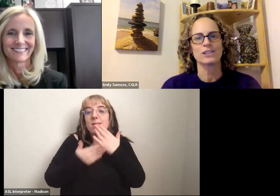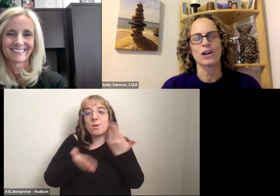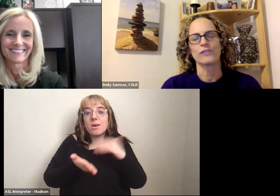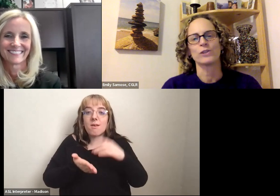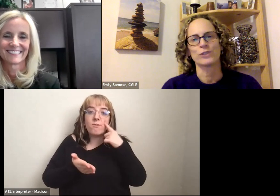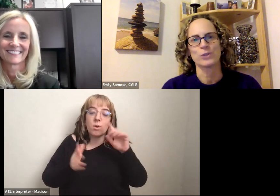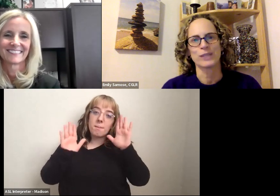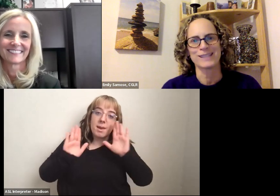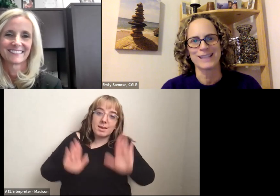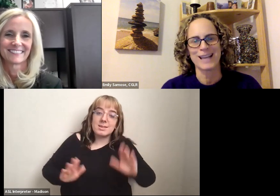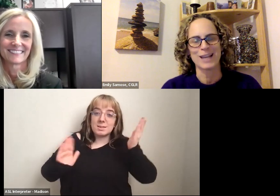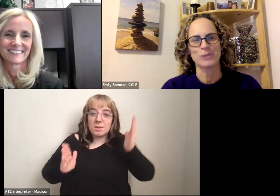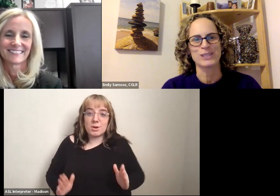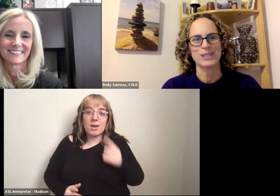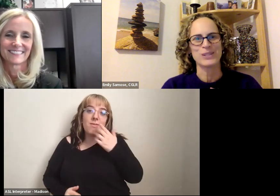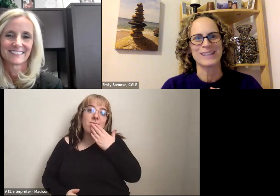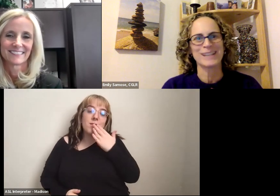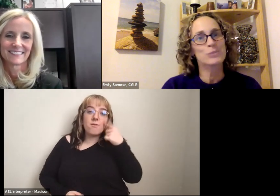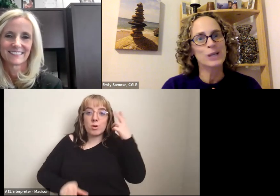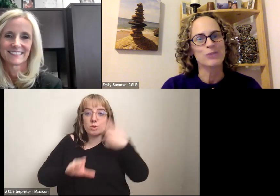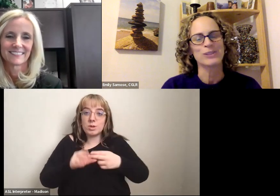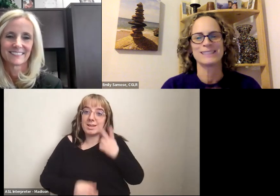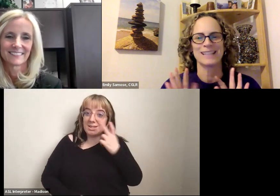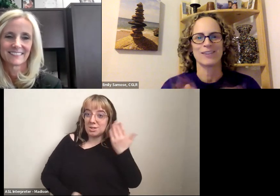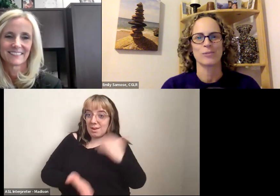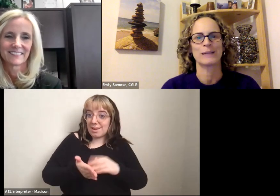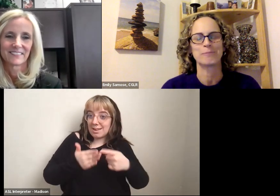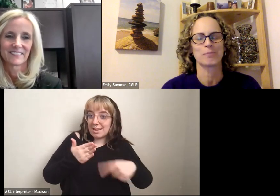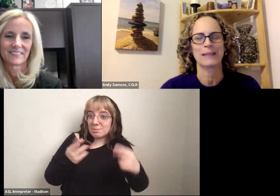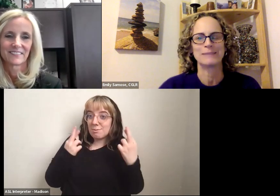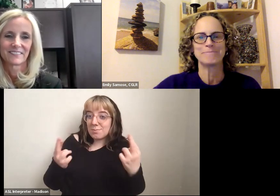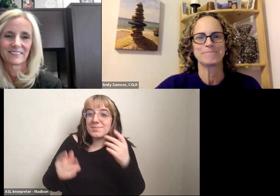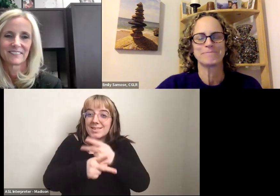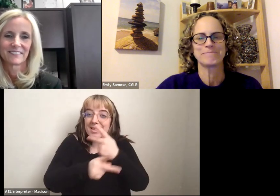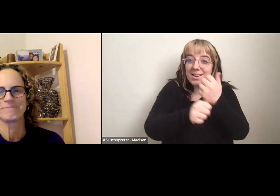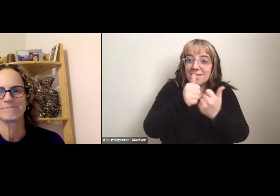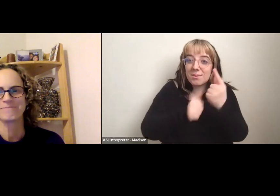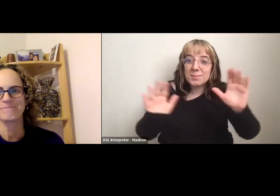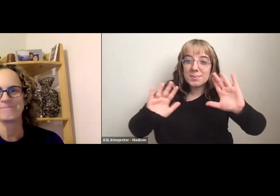speakers. Thanks to all of you for joining us today, and we'll see you again next week, hopefully. Take care, everybody. Bye.